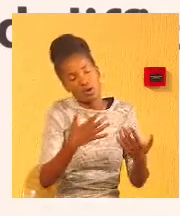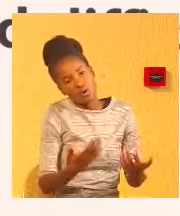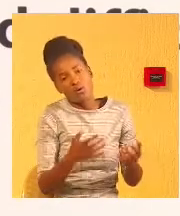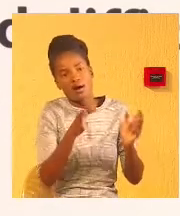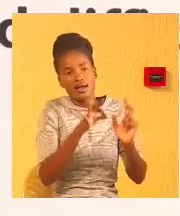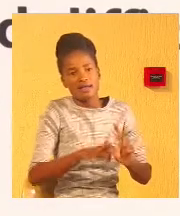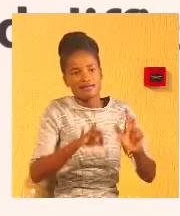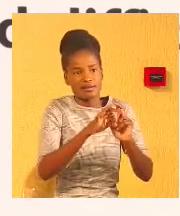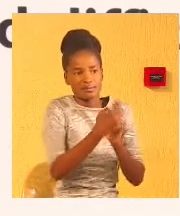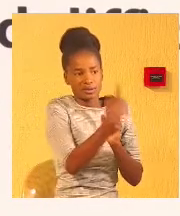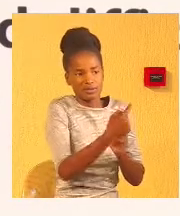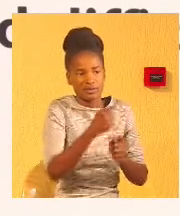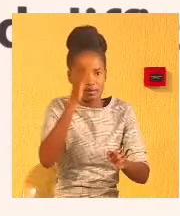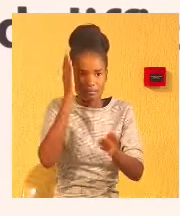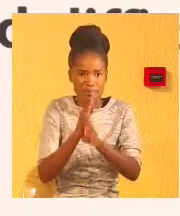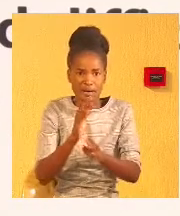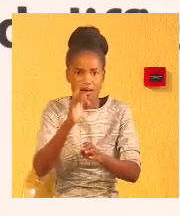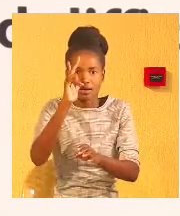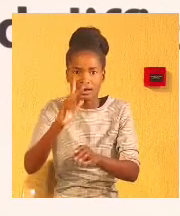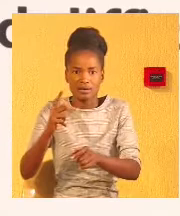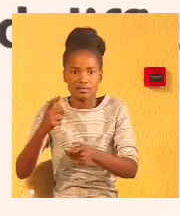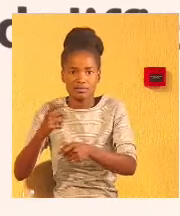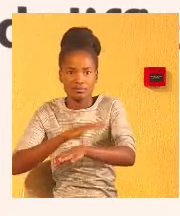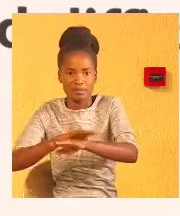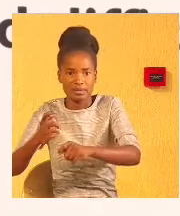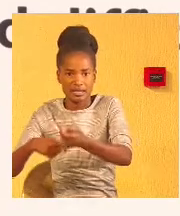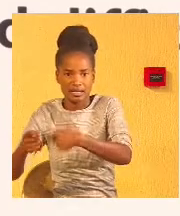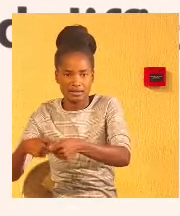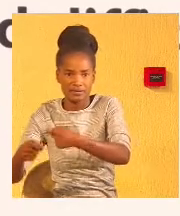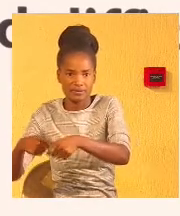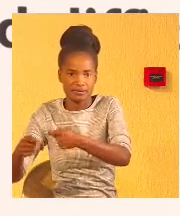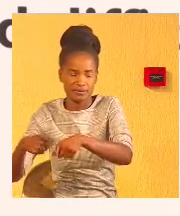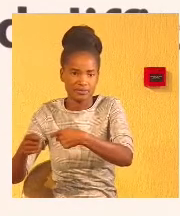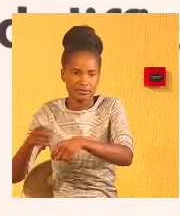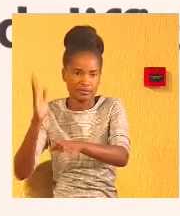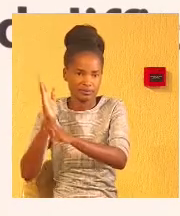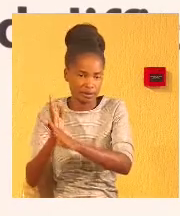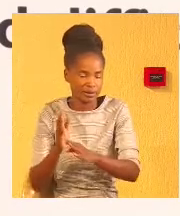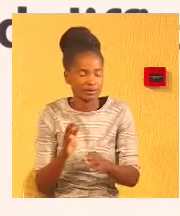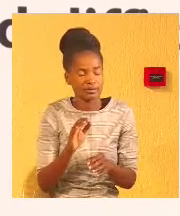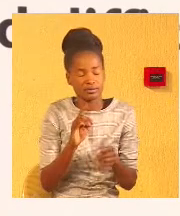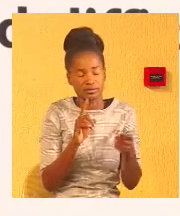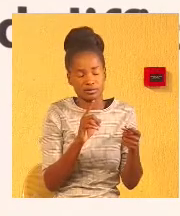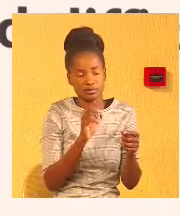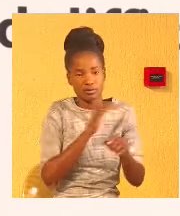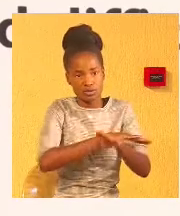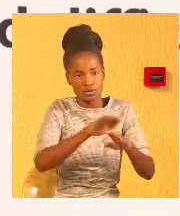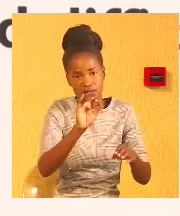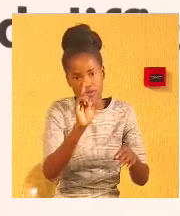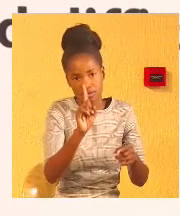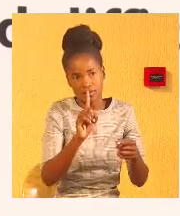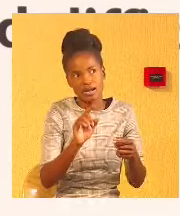the vendors. That was number one. And AMTA